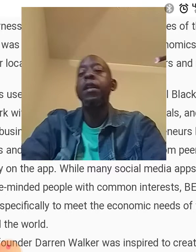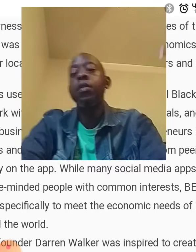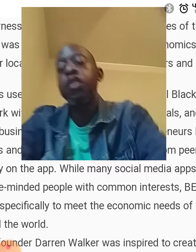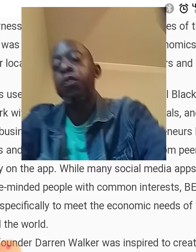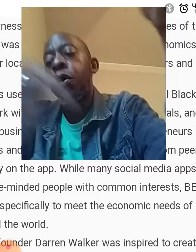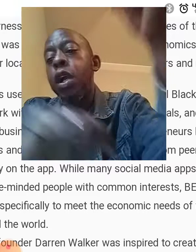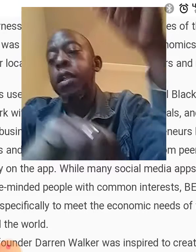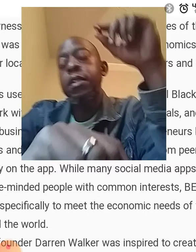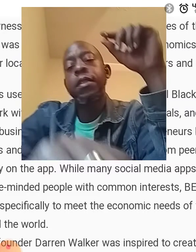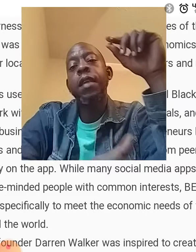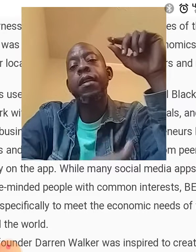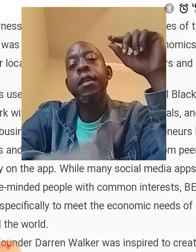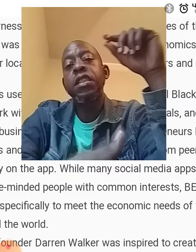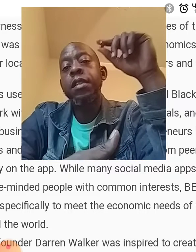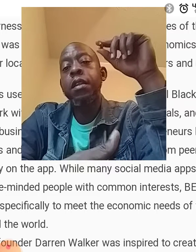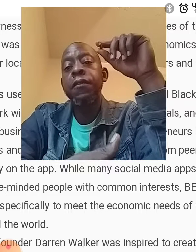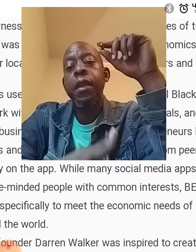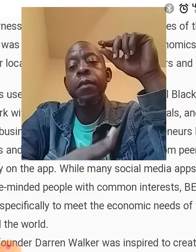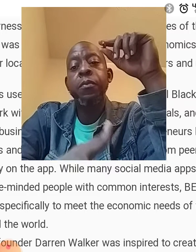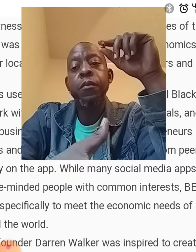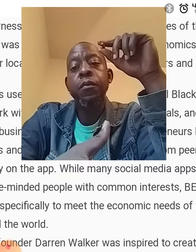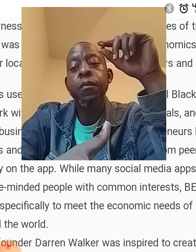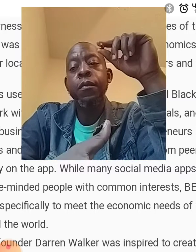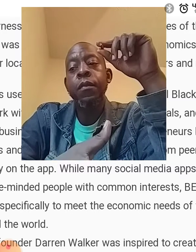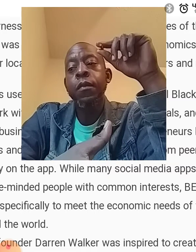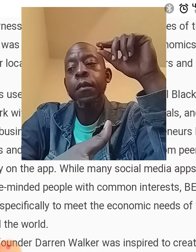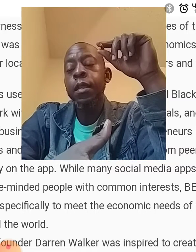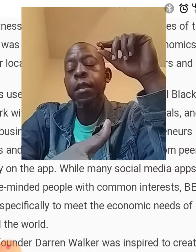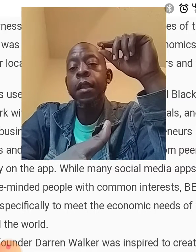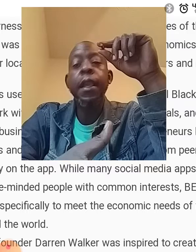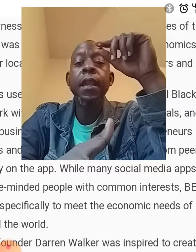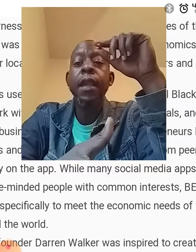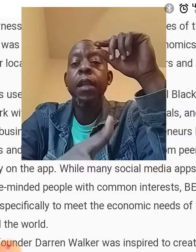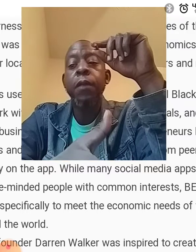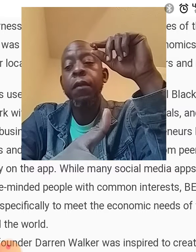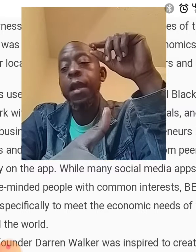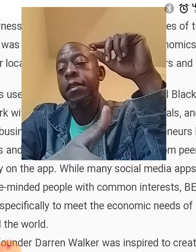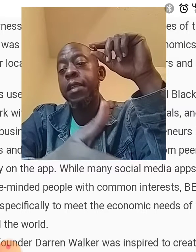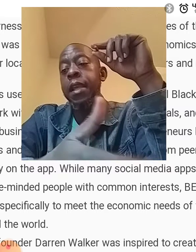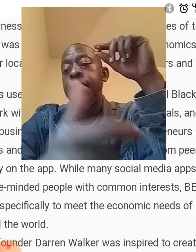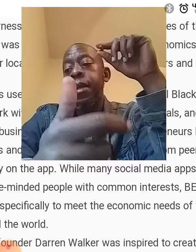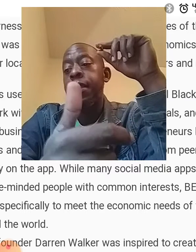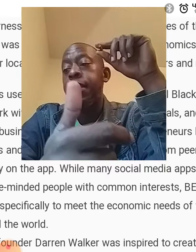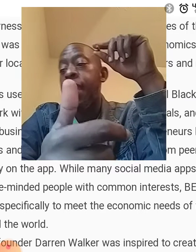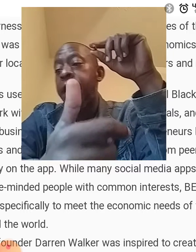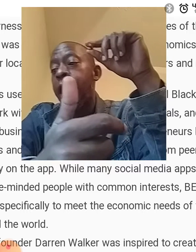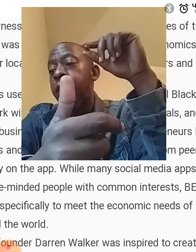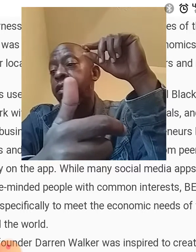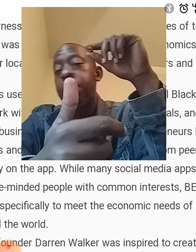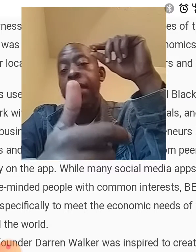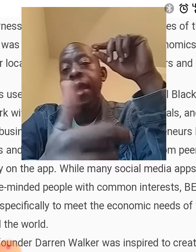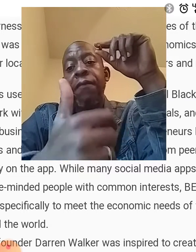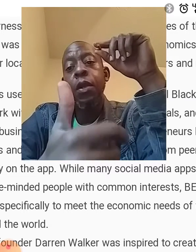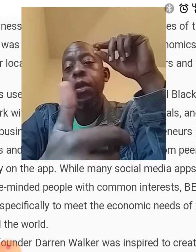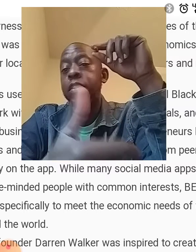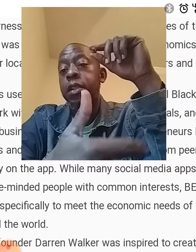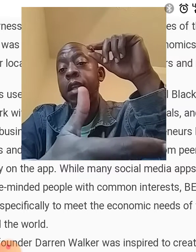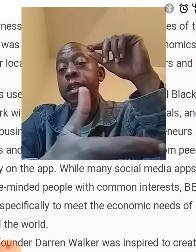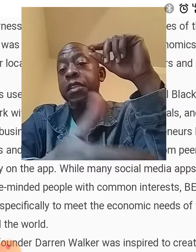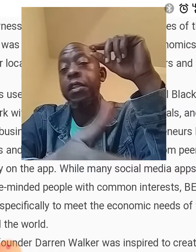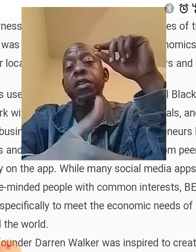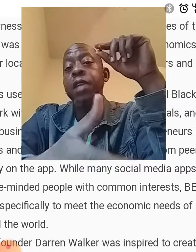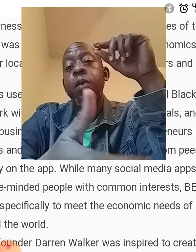trying to do his part to take initiative, and he ain't got to run around saying that he ate also Black first